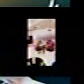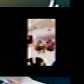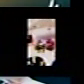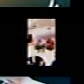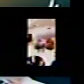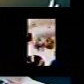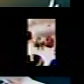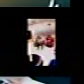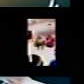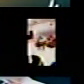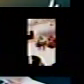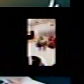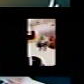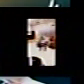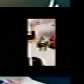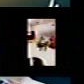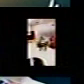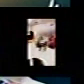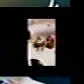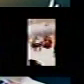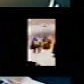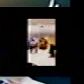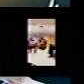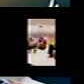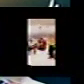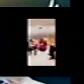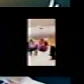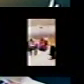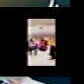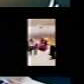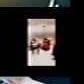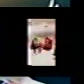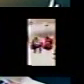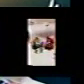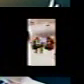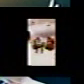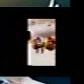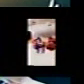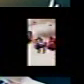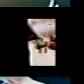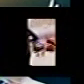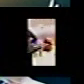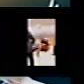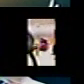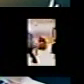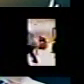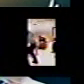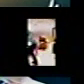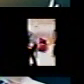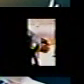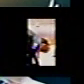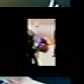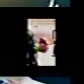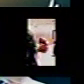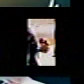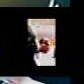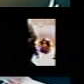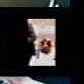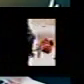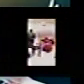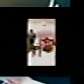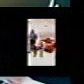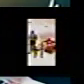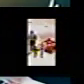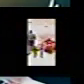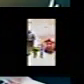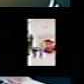the things you have done. We pray, Lord, all these testimonies and miracles will be permanent in Jesus' name.